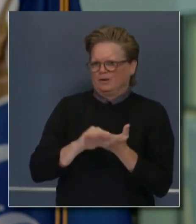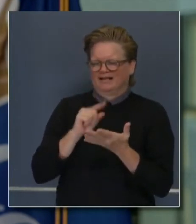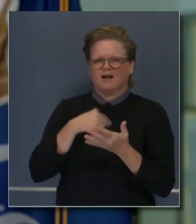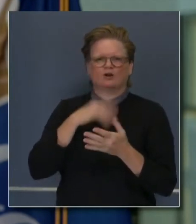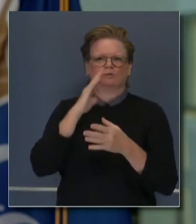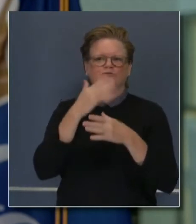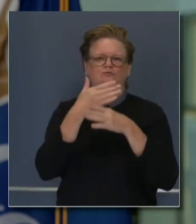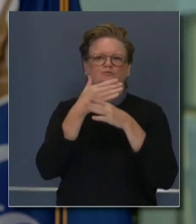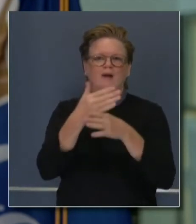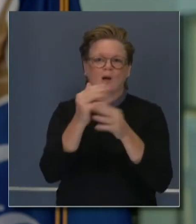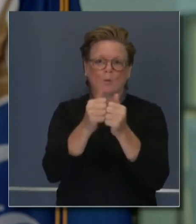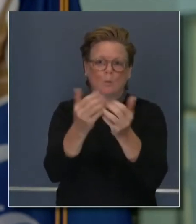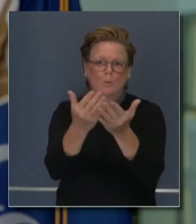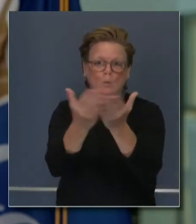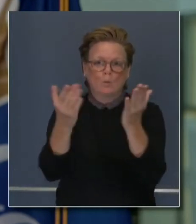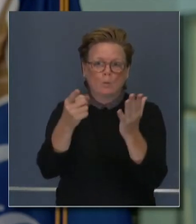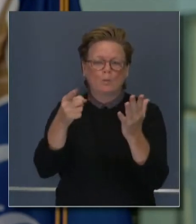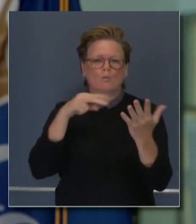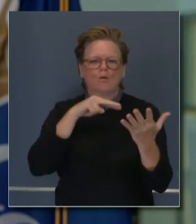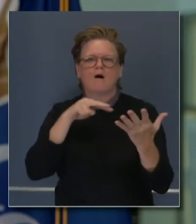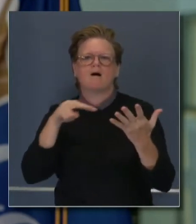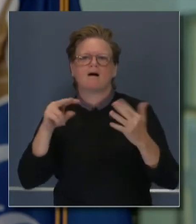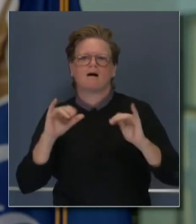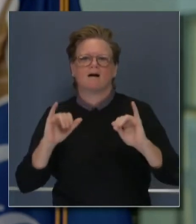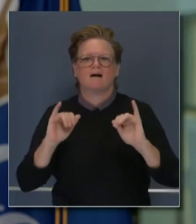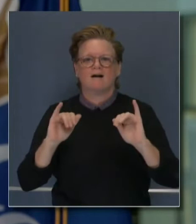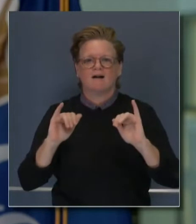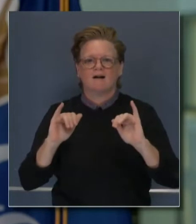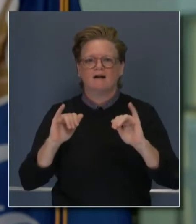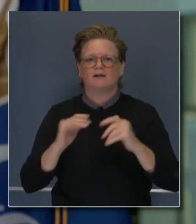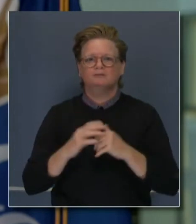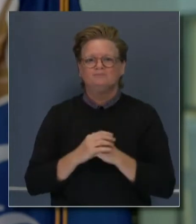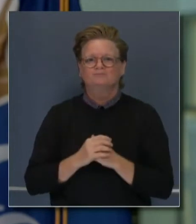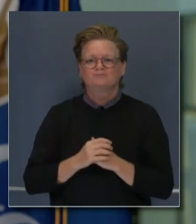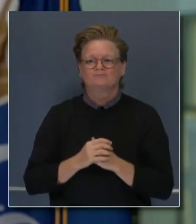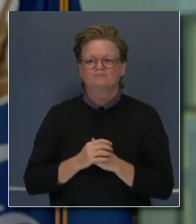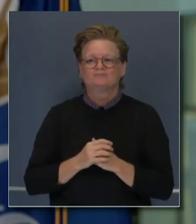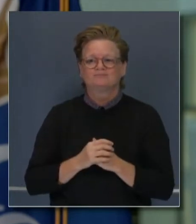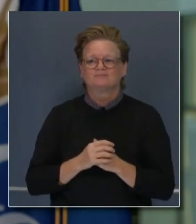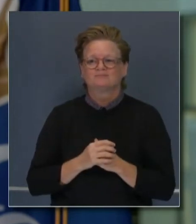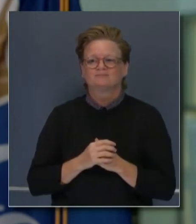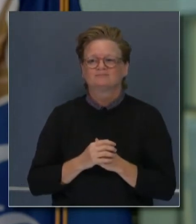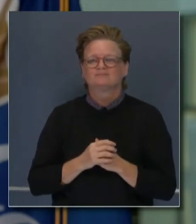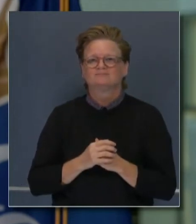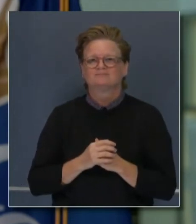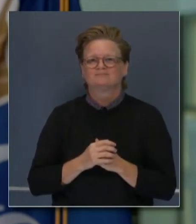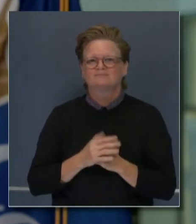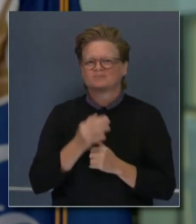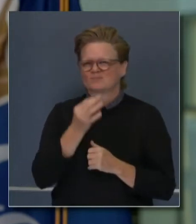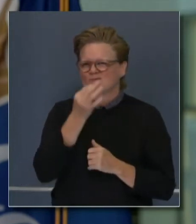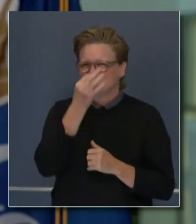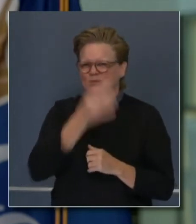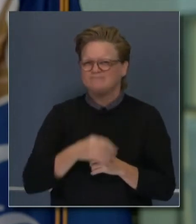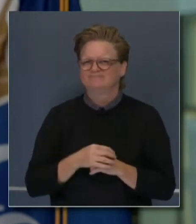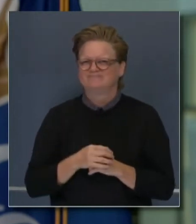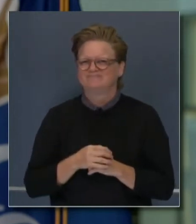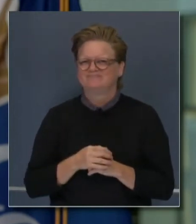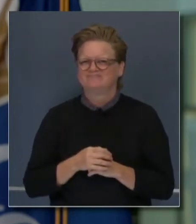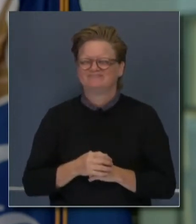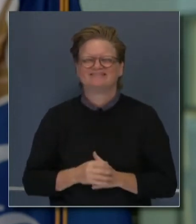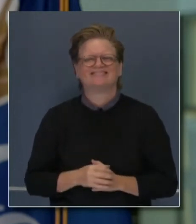putting that in to writing and certainly become public momentarily. Jeremy White, Politico.